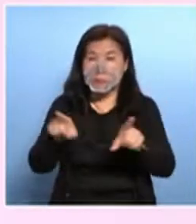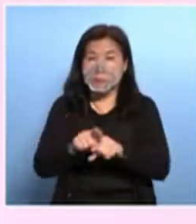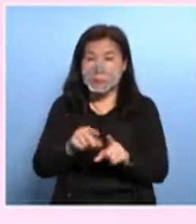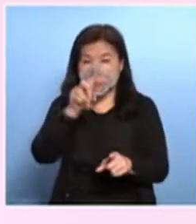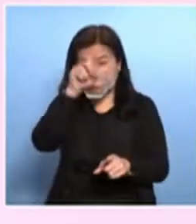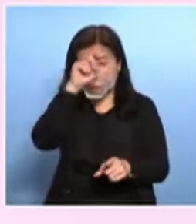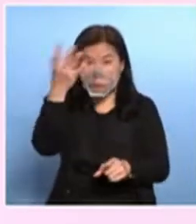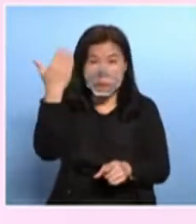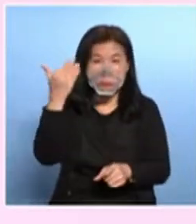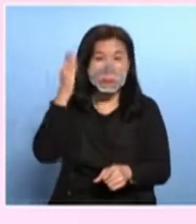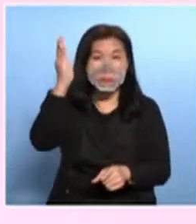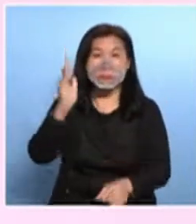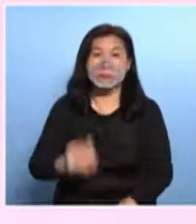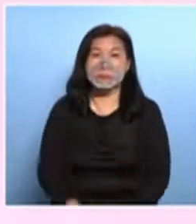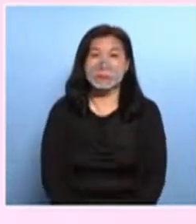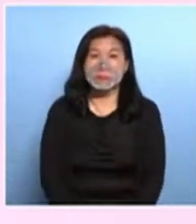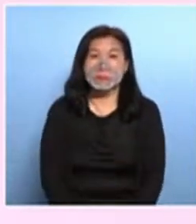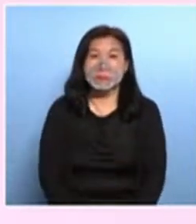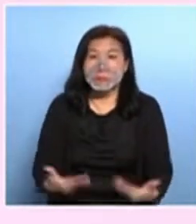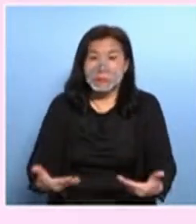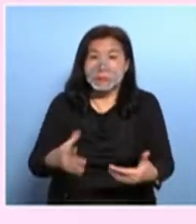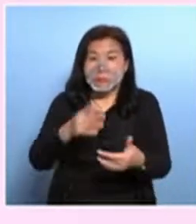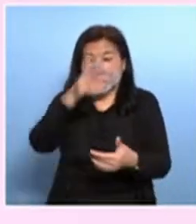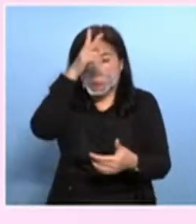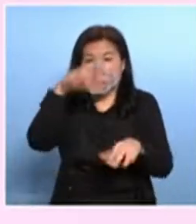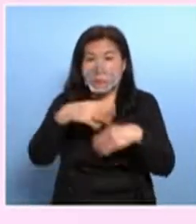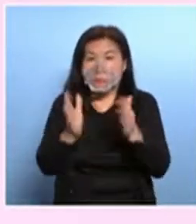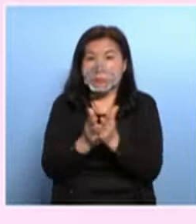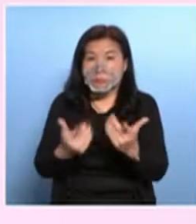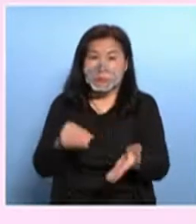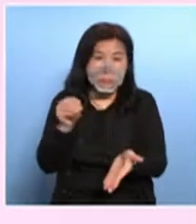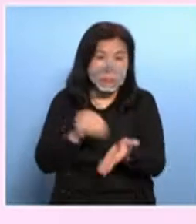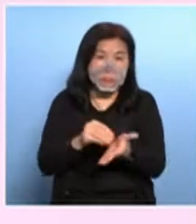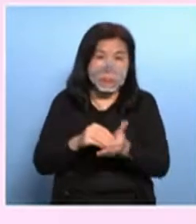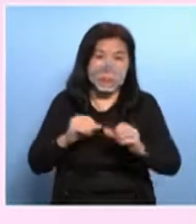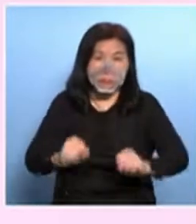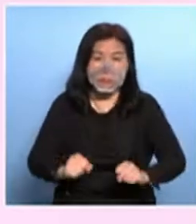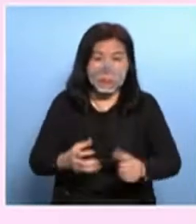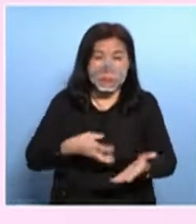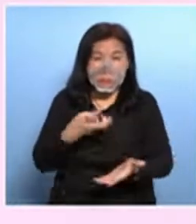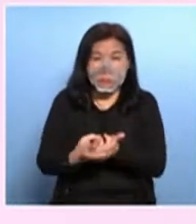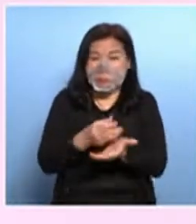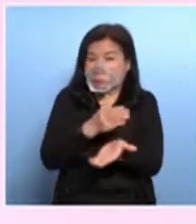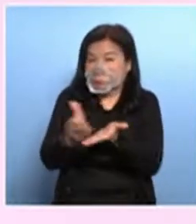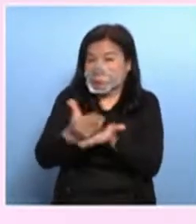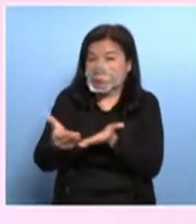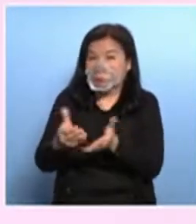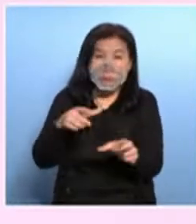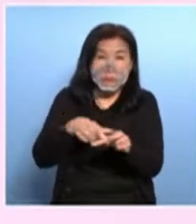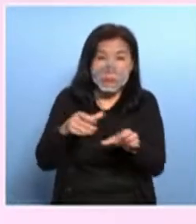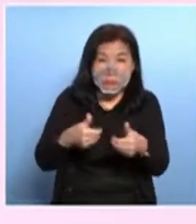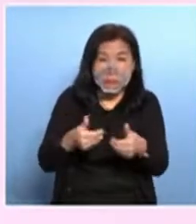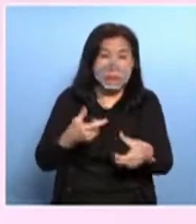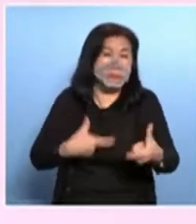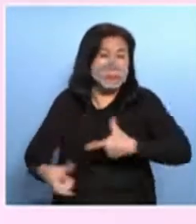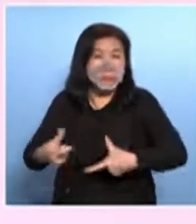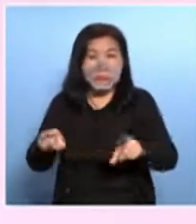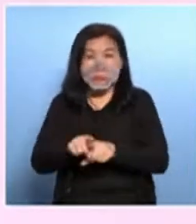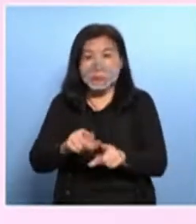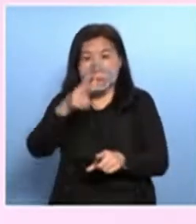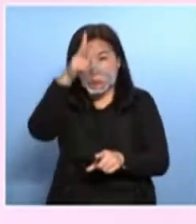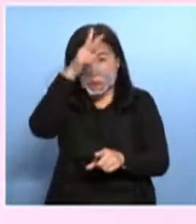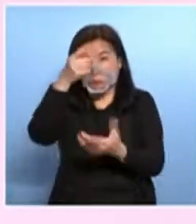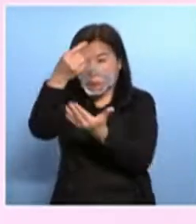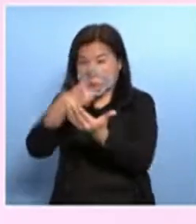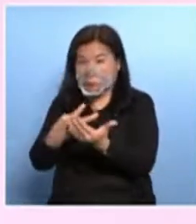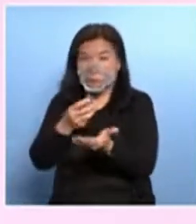government has all along been adhering to the principles of exercising fiscal prudence, keeping expenditure